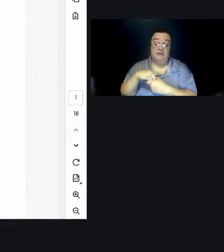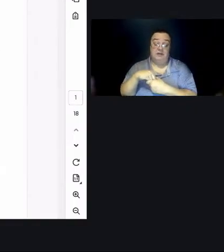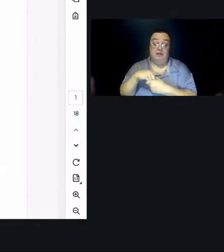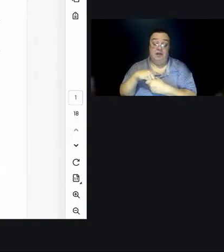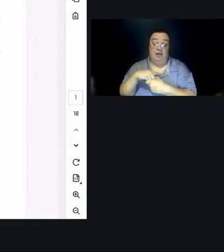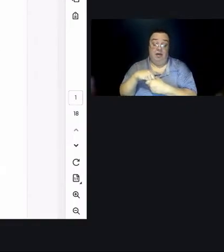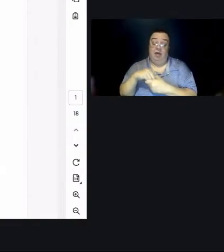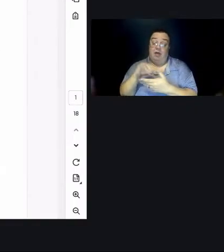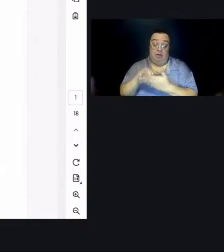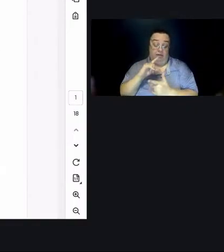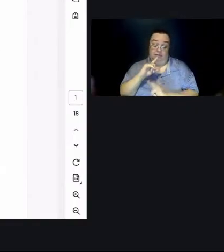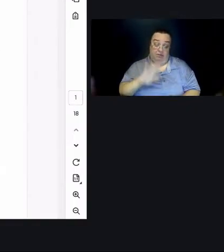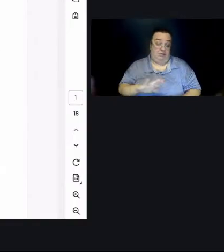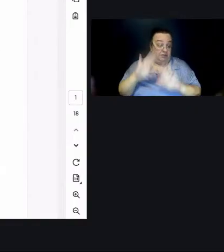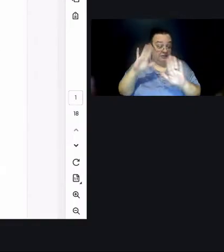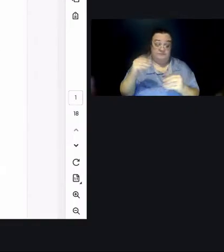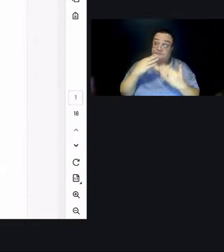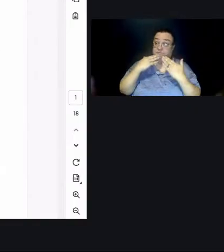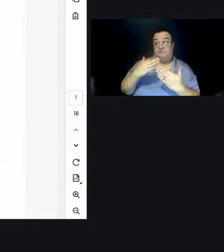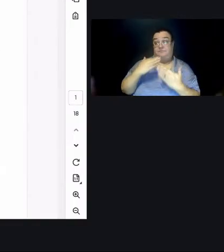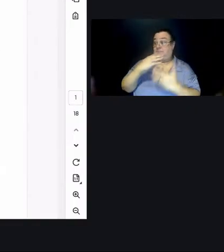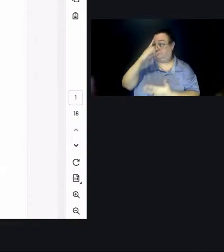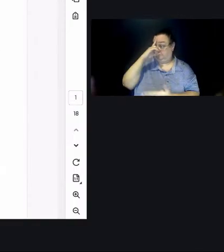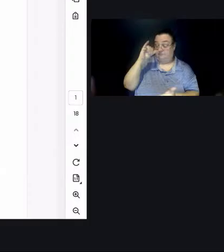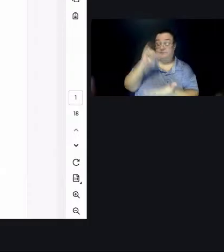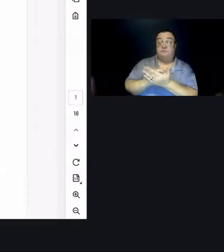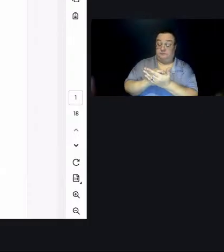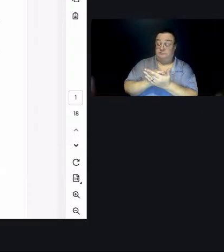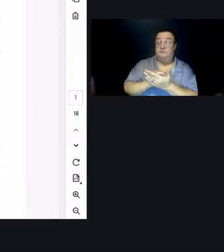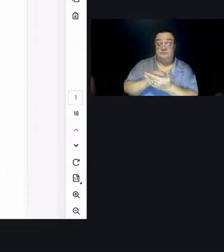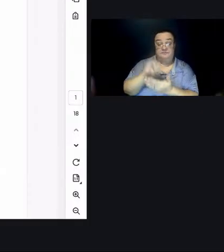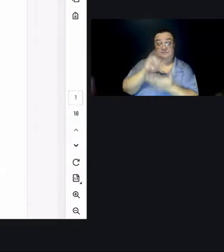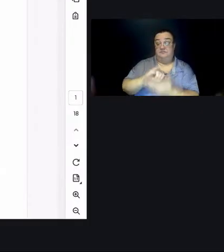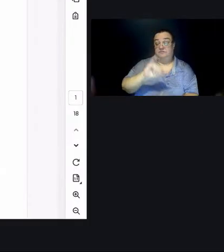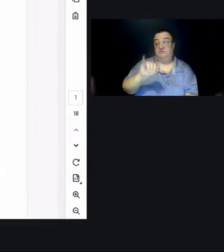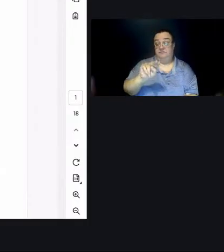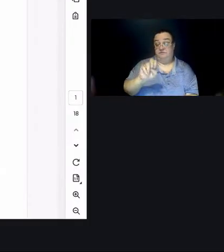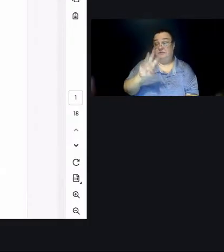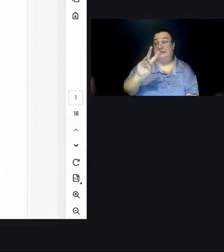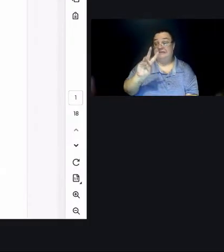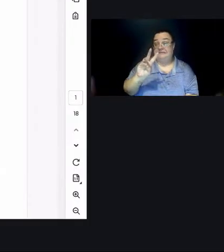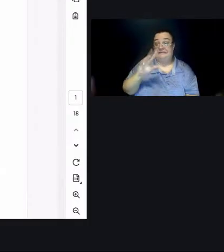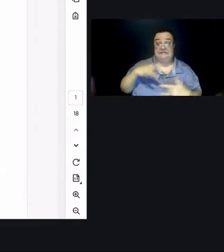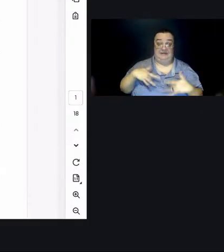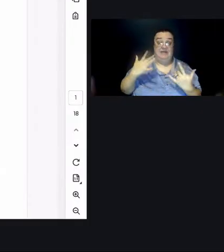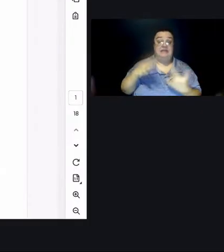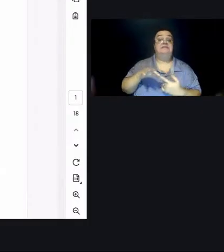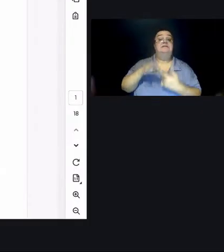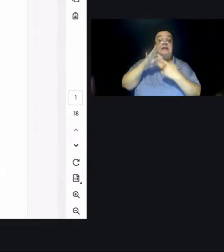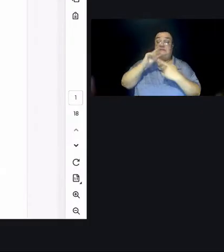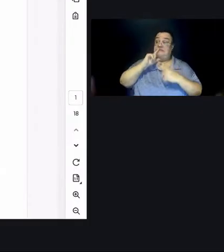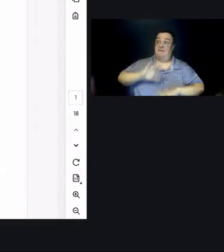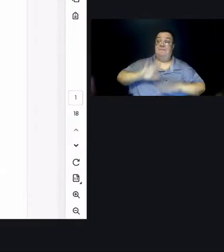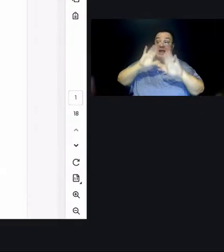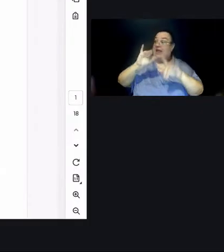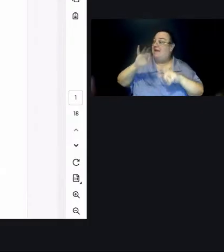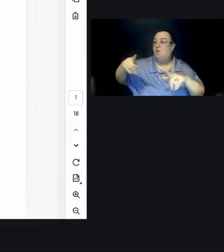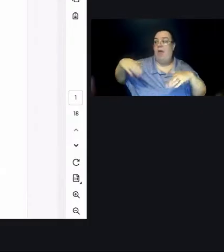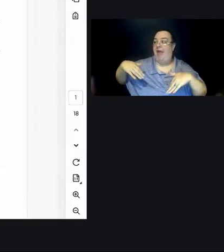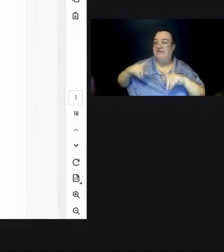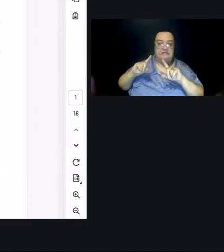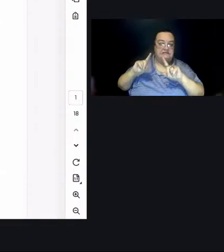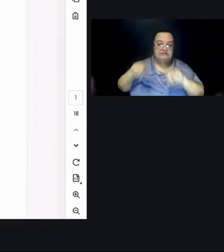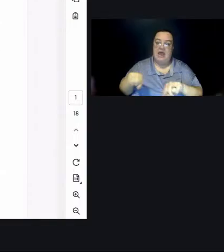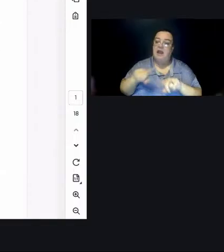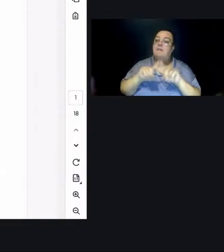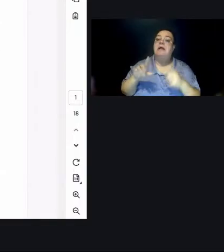That is amazing. Thank you all for that. That June 6th event especially is amazing if you haven't attended, but